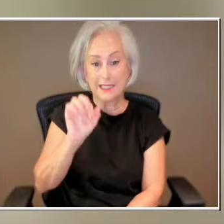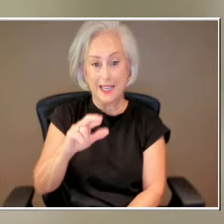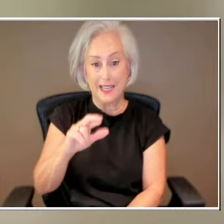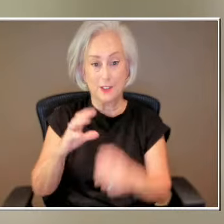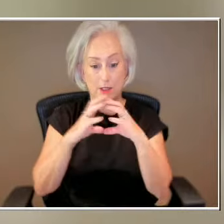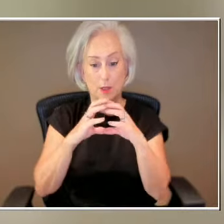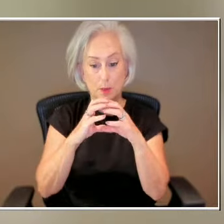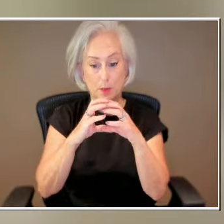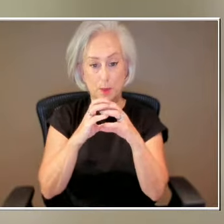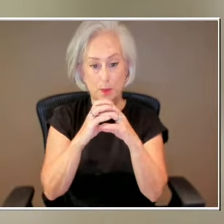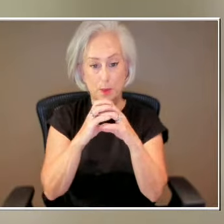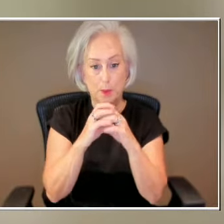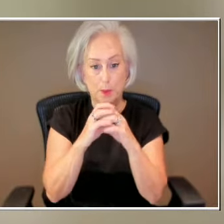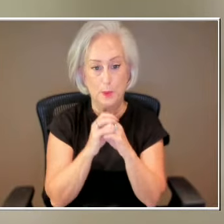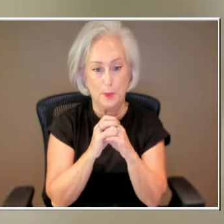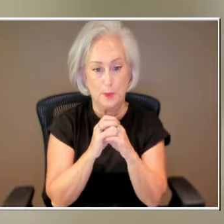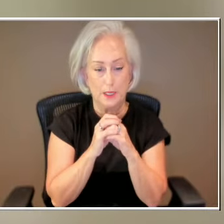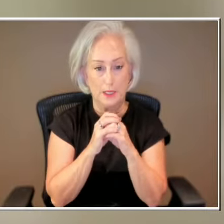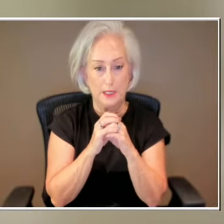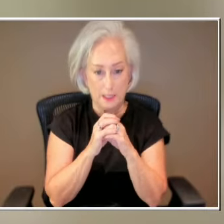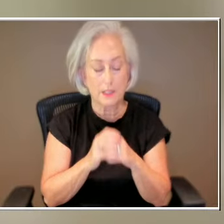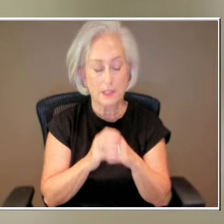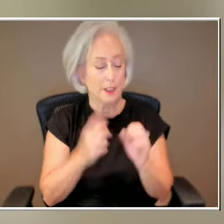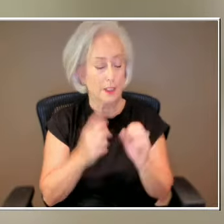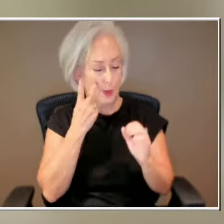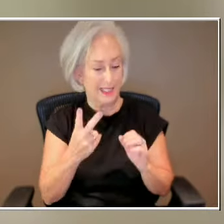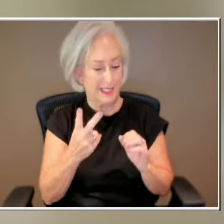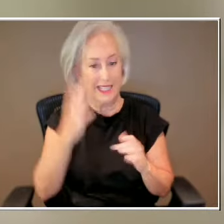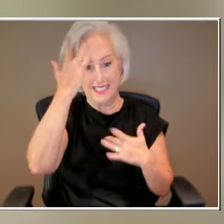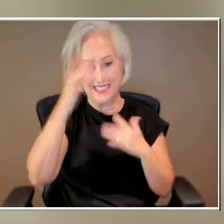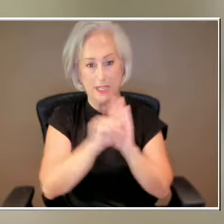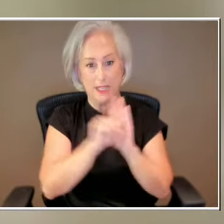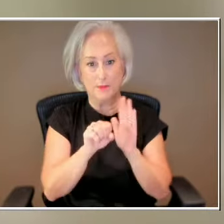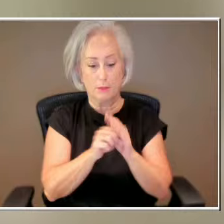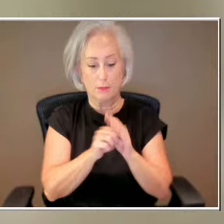in his symptoms and on the first scans. Besides